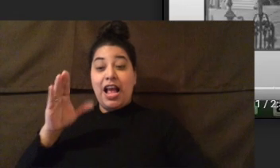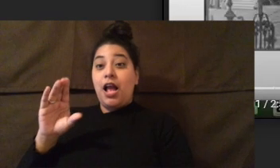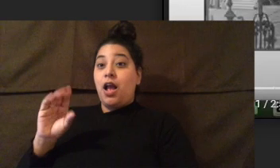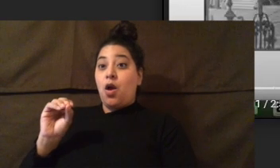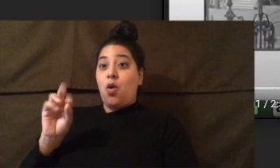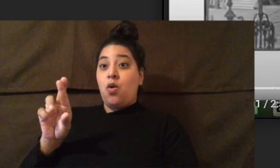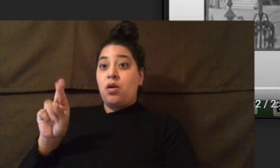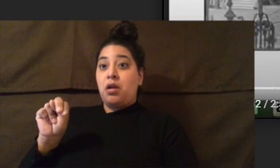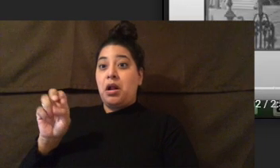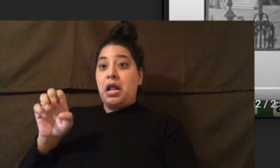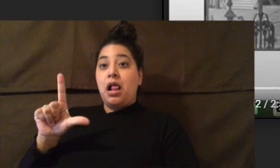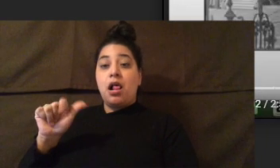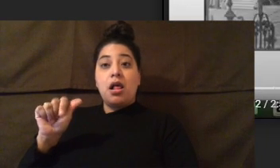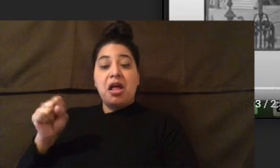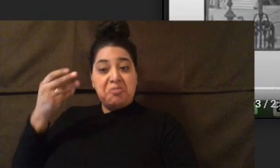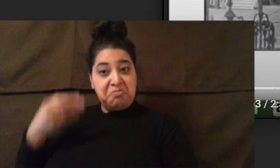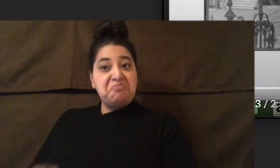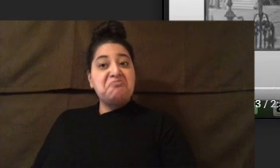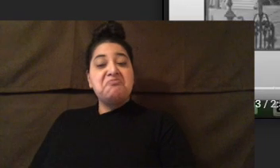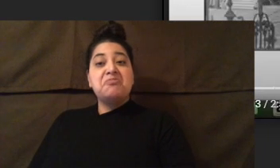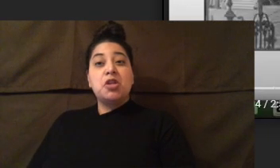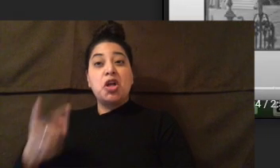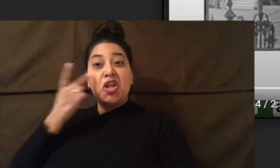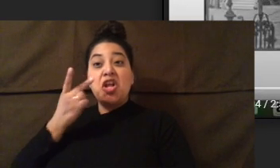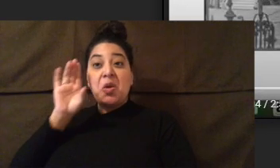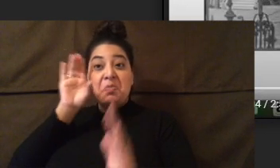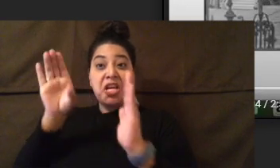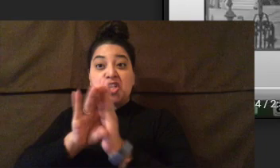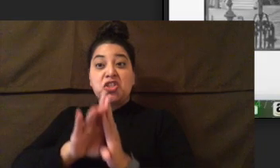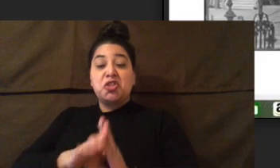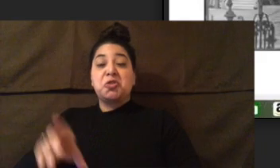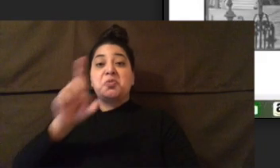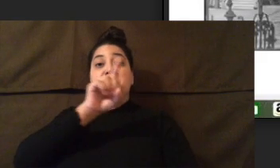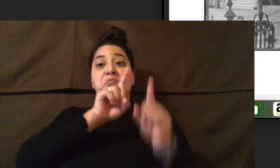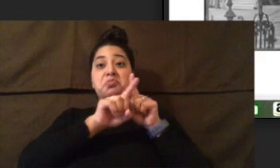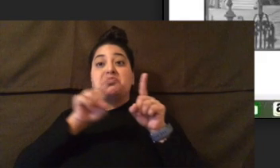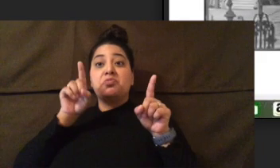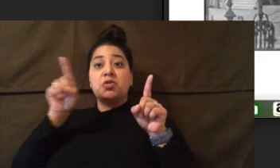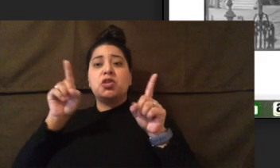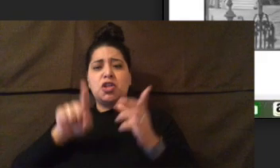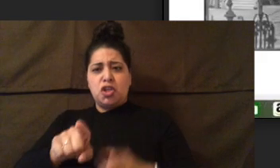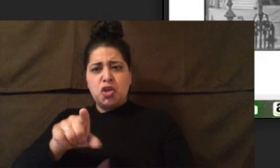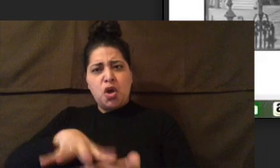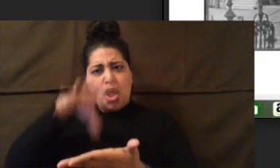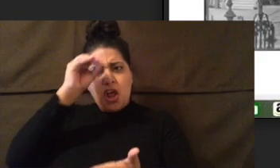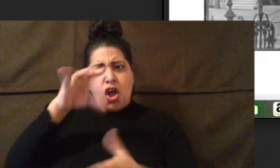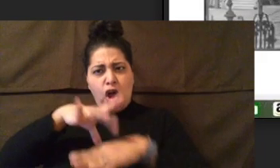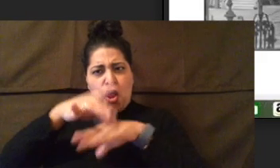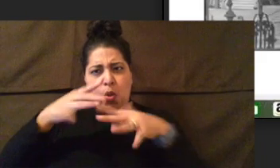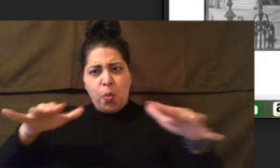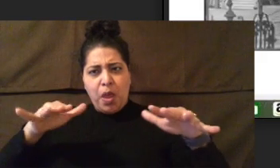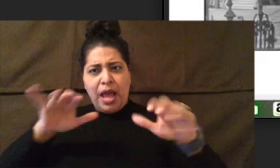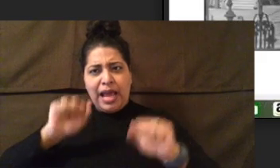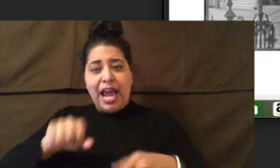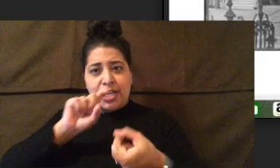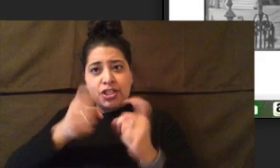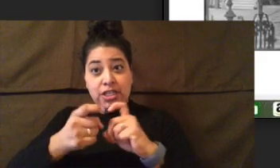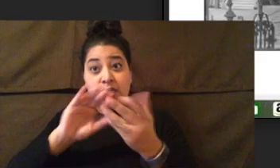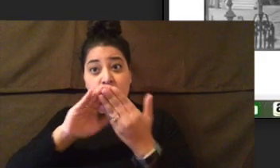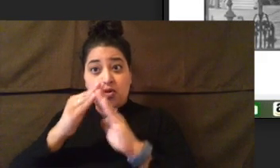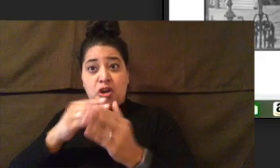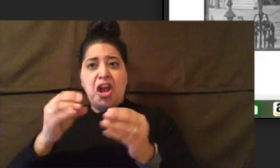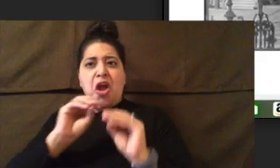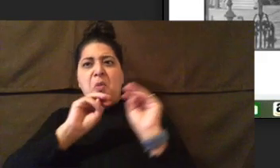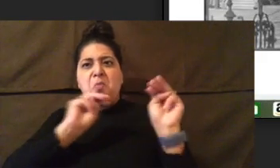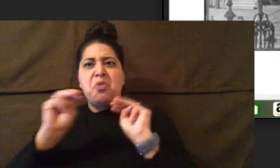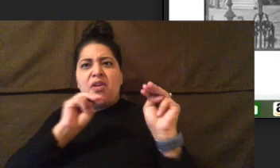Hi, boys and girls. Miss Arnellis here. I want you to take a close look at the photographs in front of you. Now, you've learned that earthquakes can change